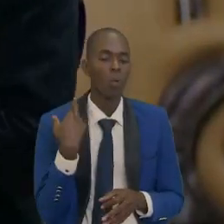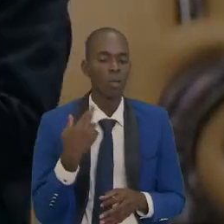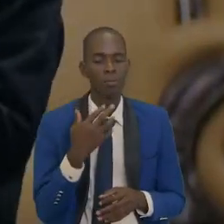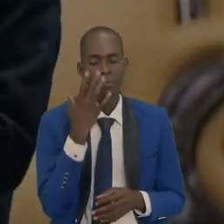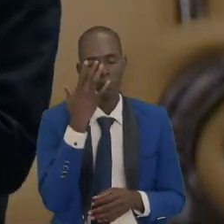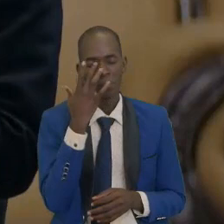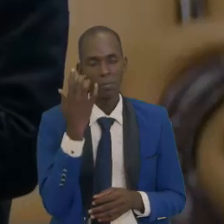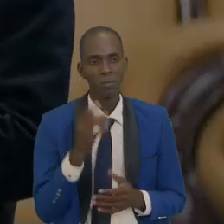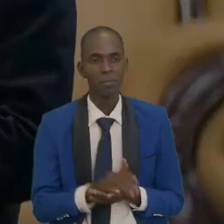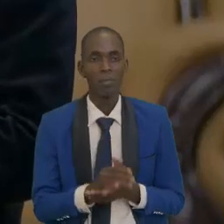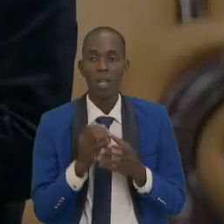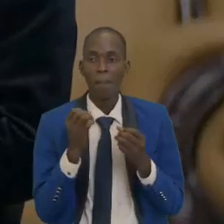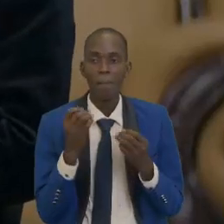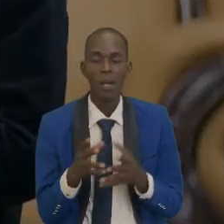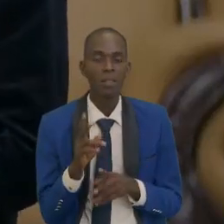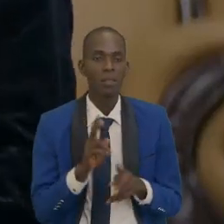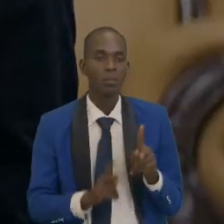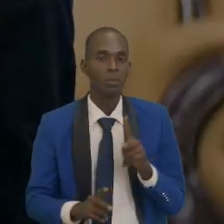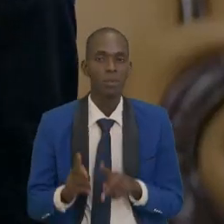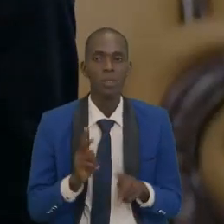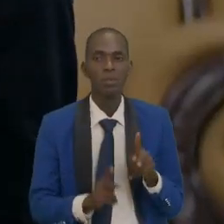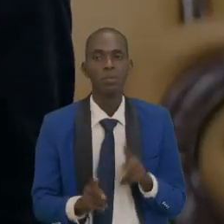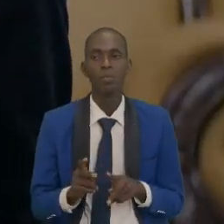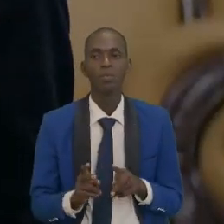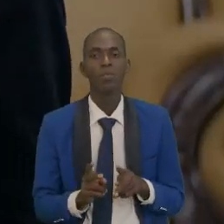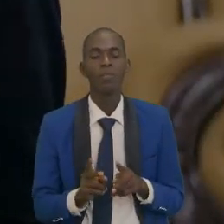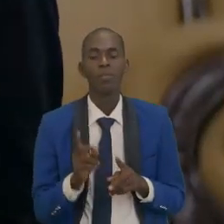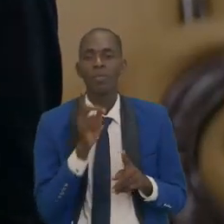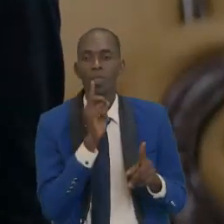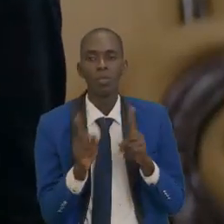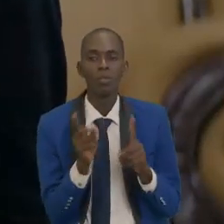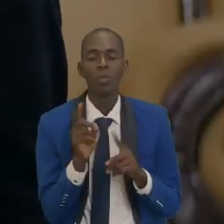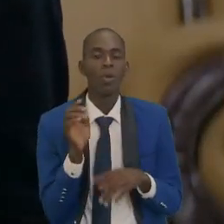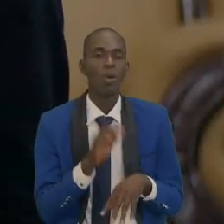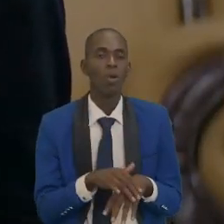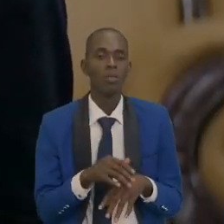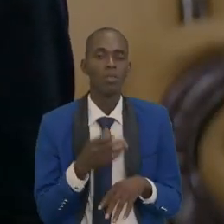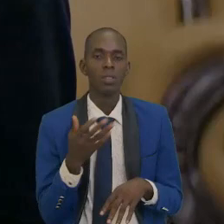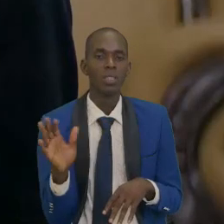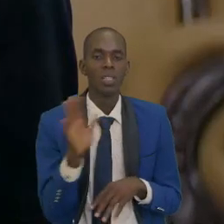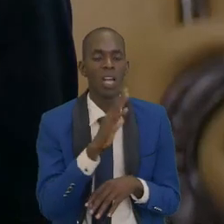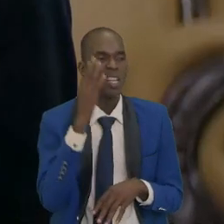many people speak on the basis of the experience of the past